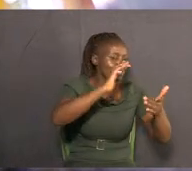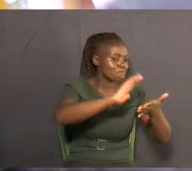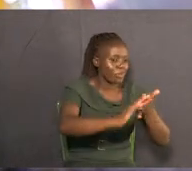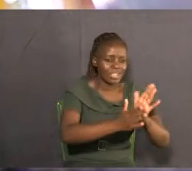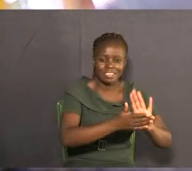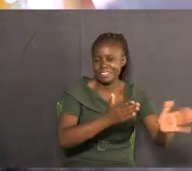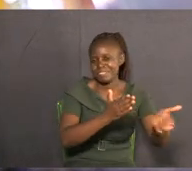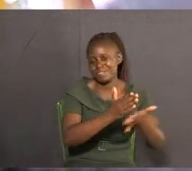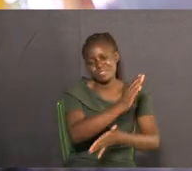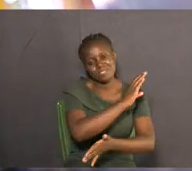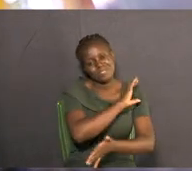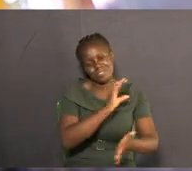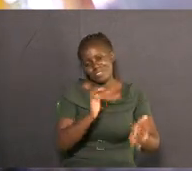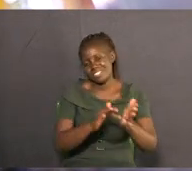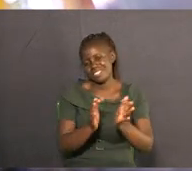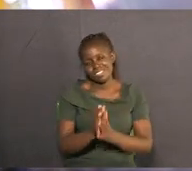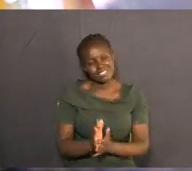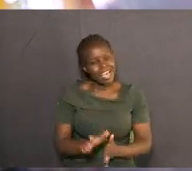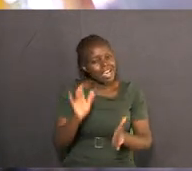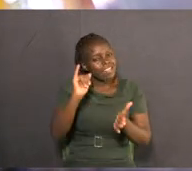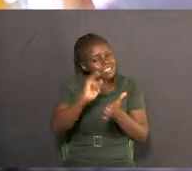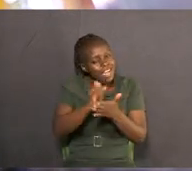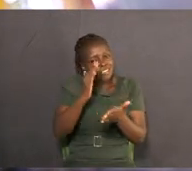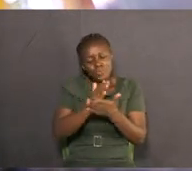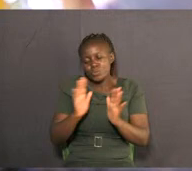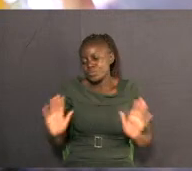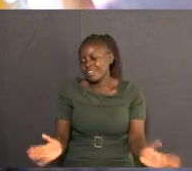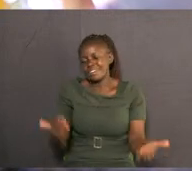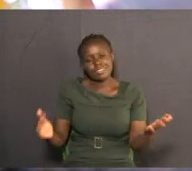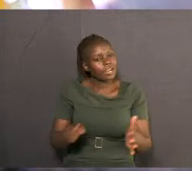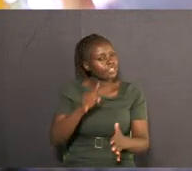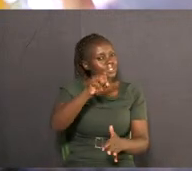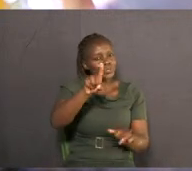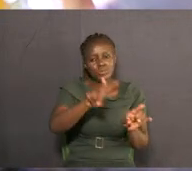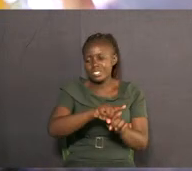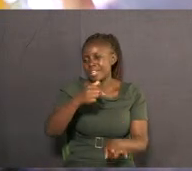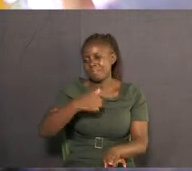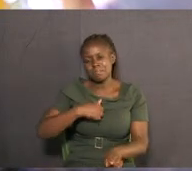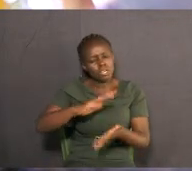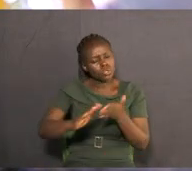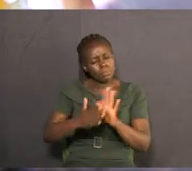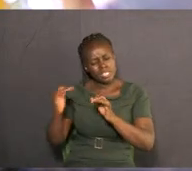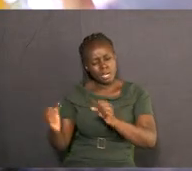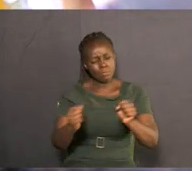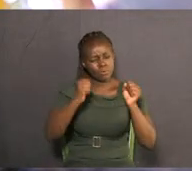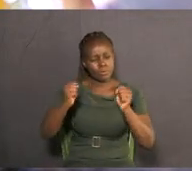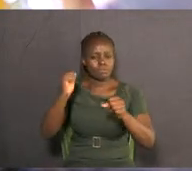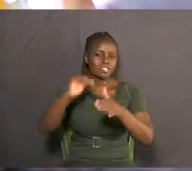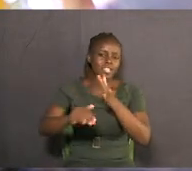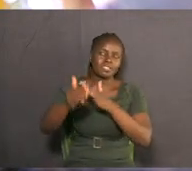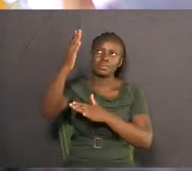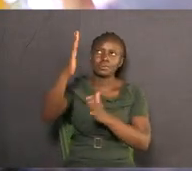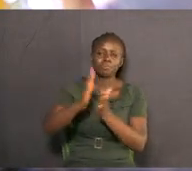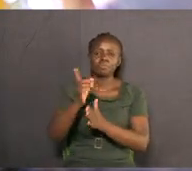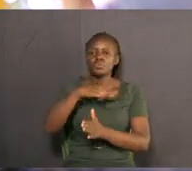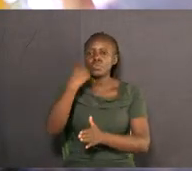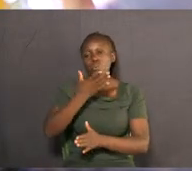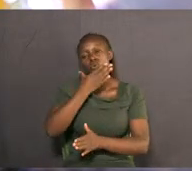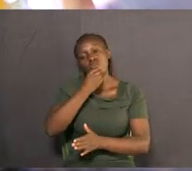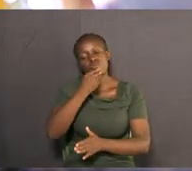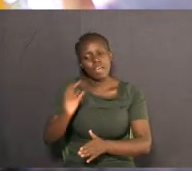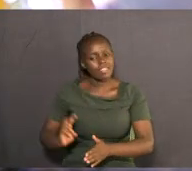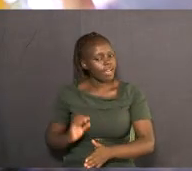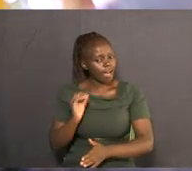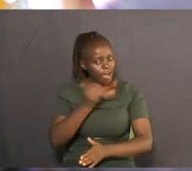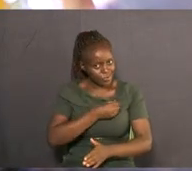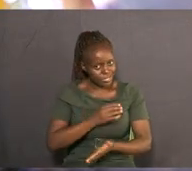should encourage you and me to be very confident in God, who's our Father, that we are his children, we are